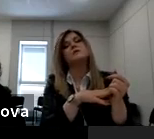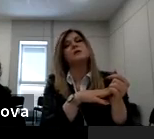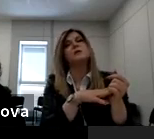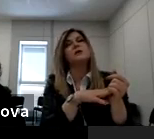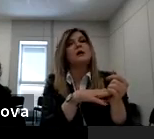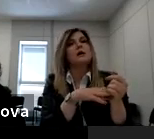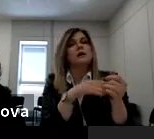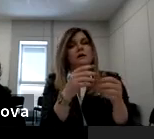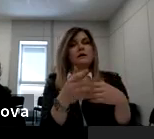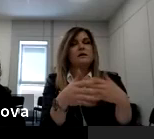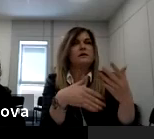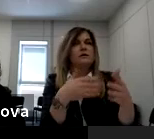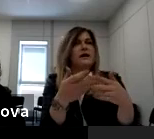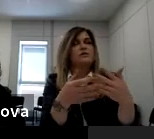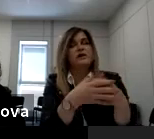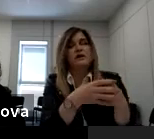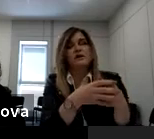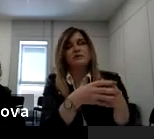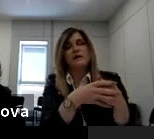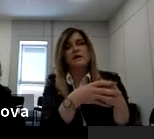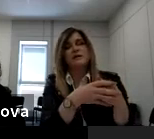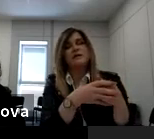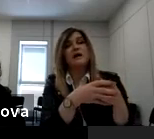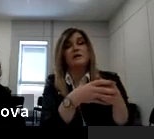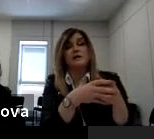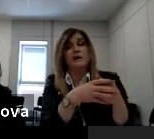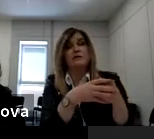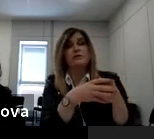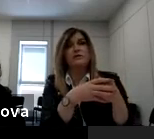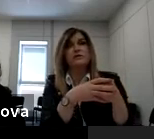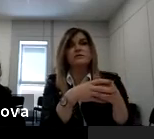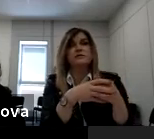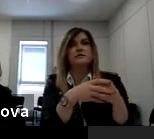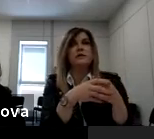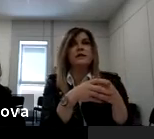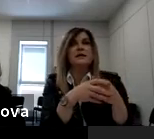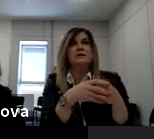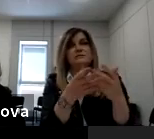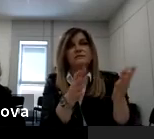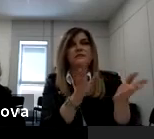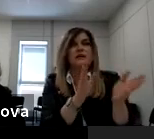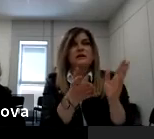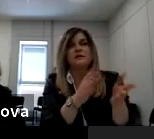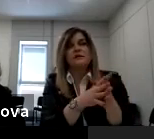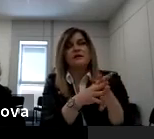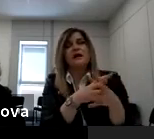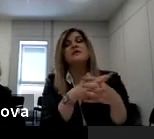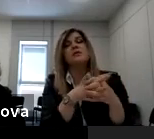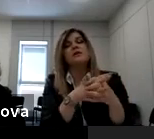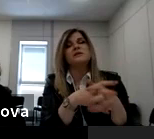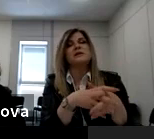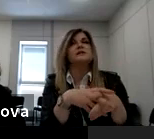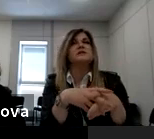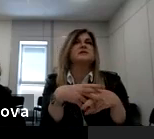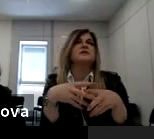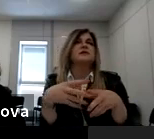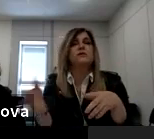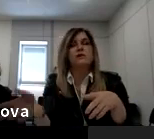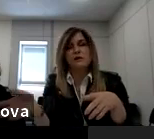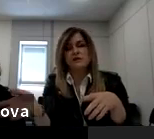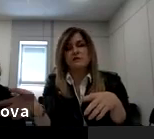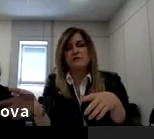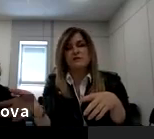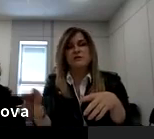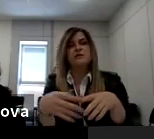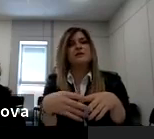but we are working on making it higher actually. So the other point that the